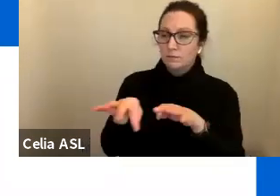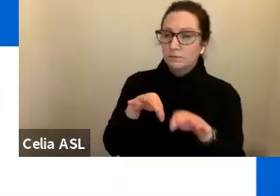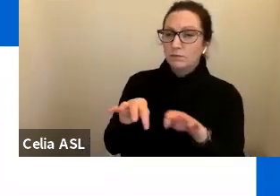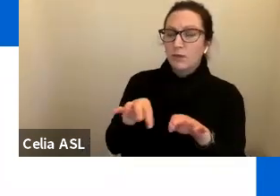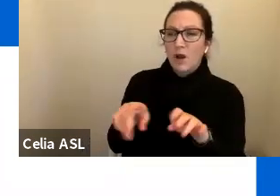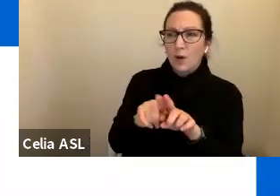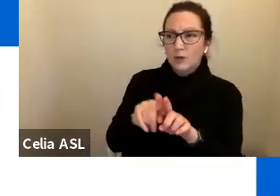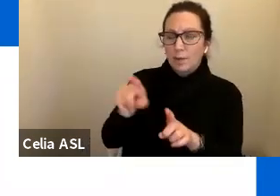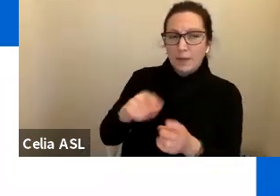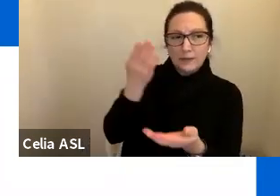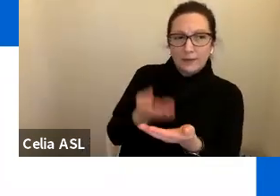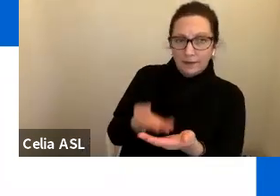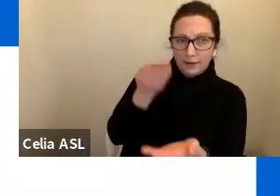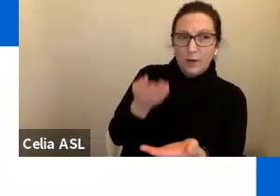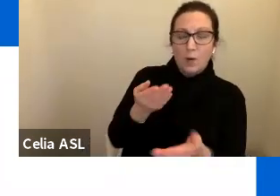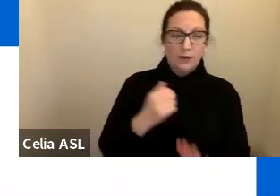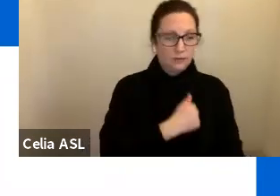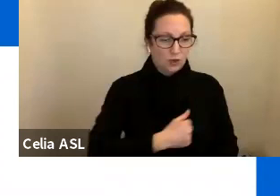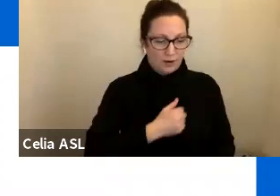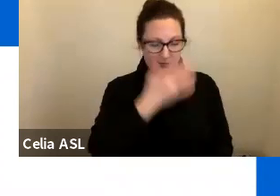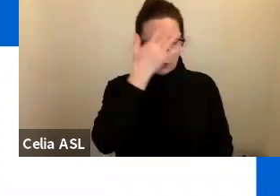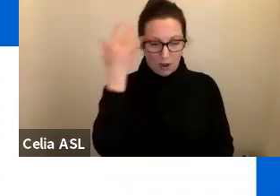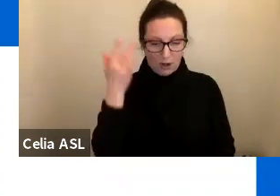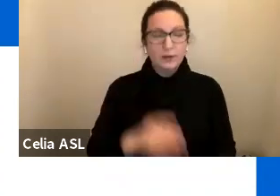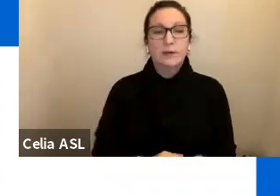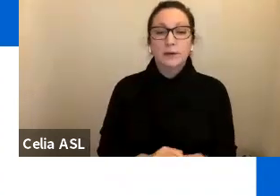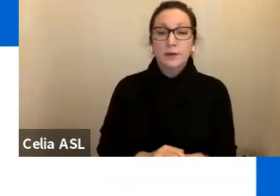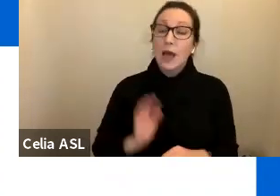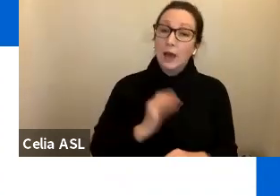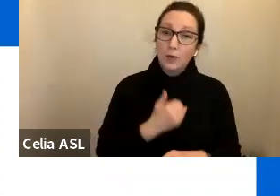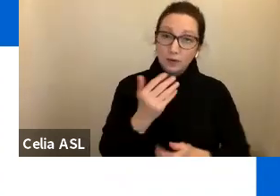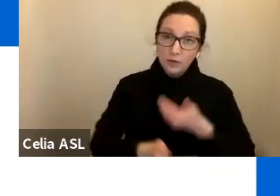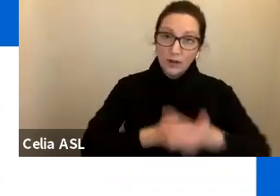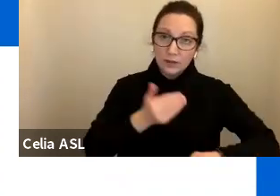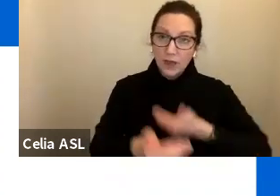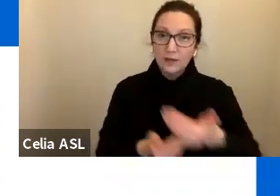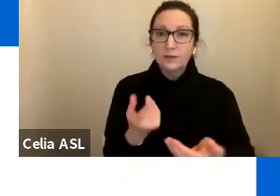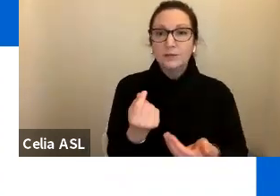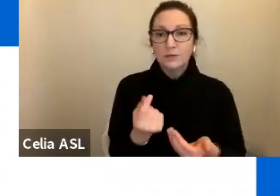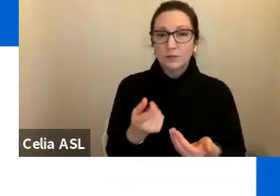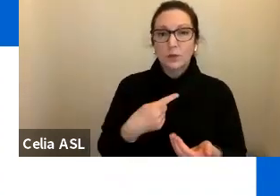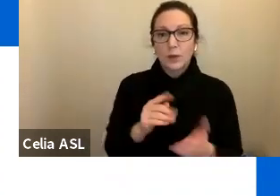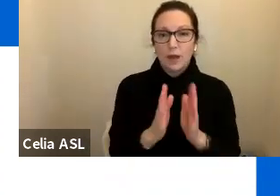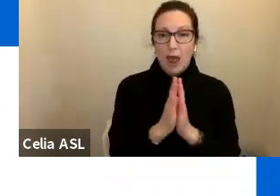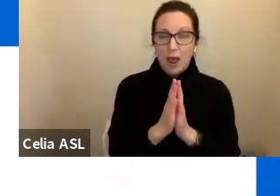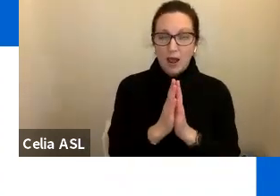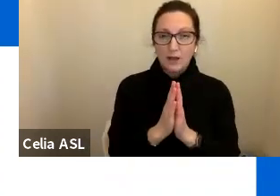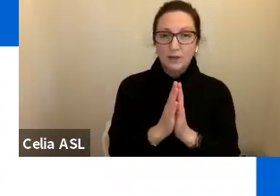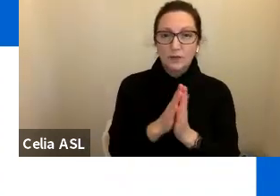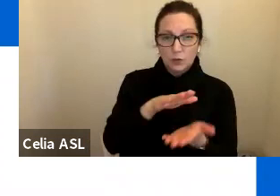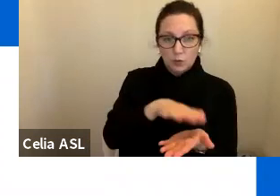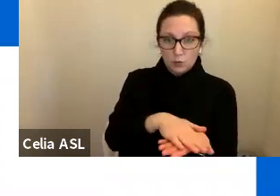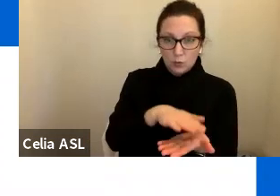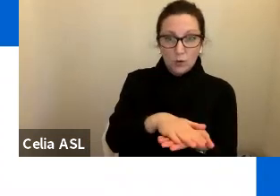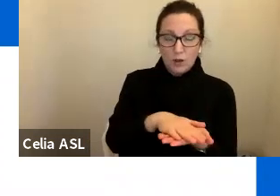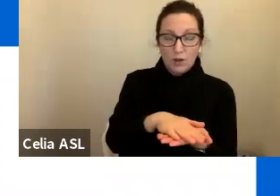verification. Yes, thank you. Sorry. So as part of our process, we are asking schools, A, to